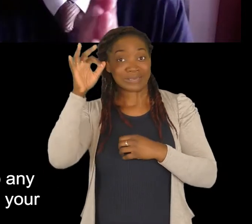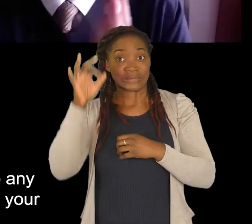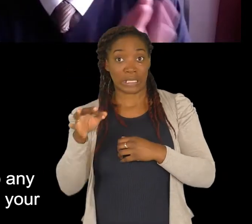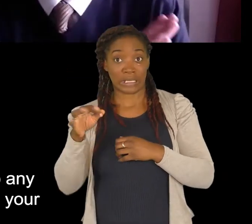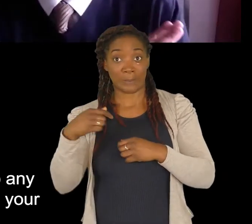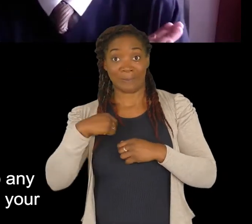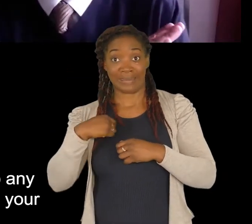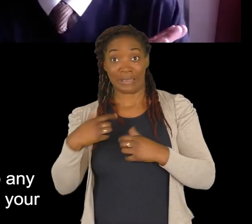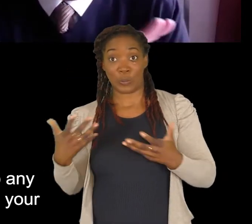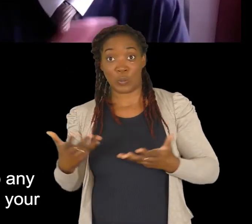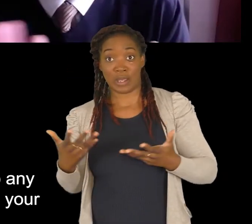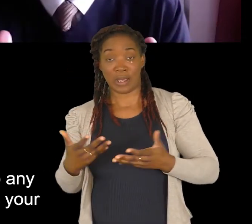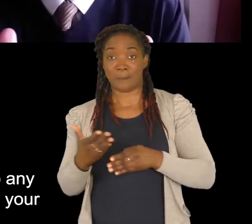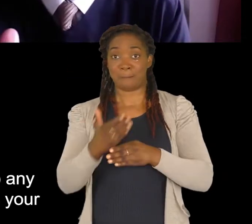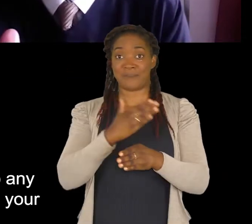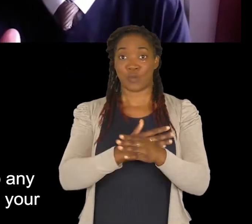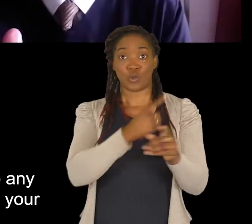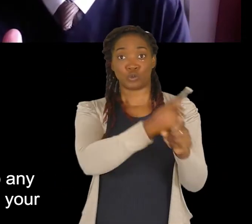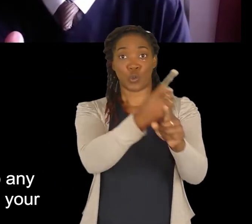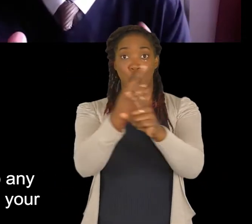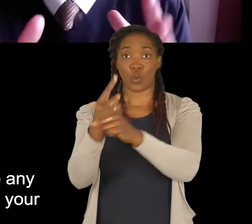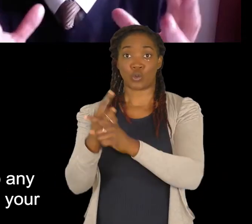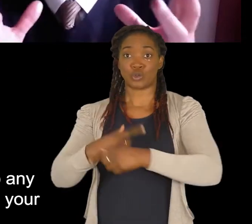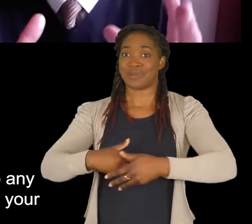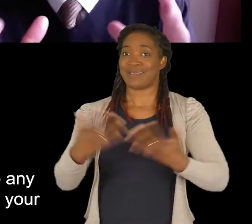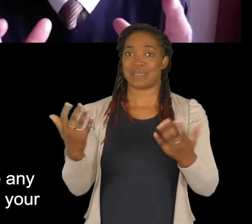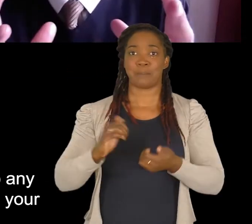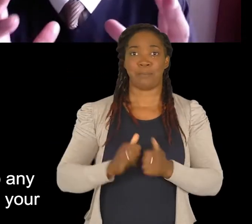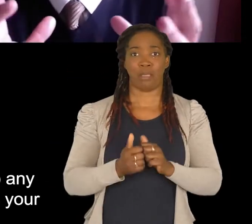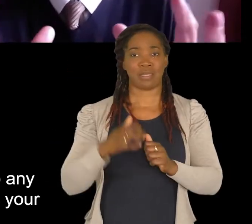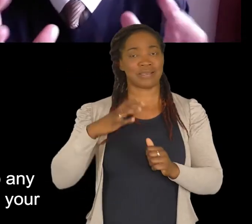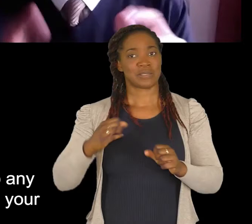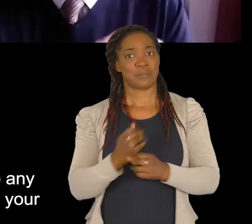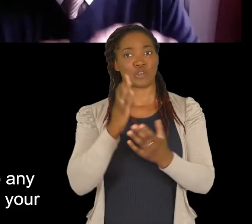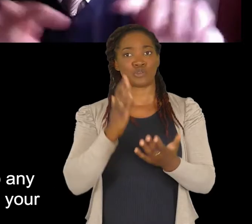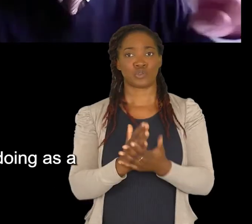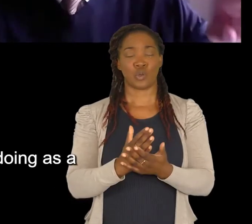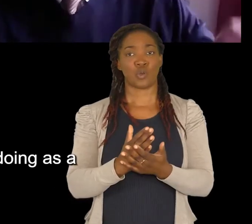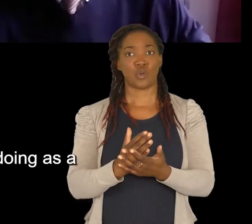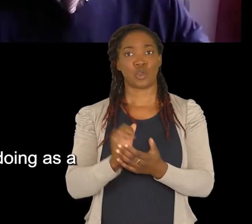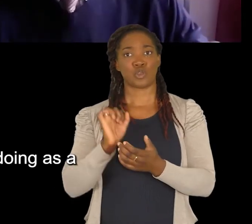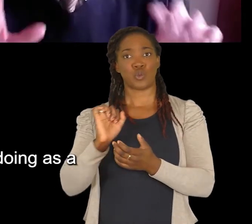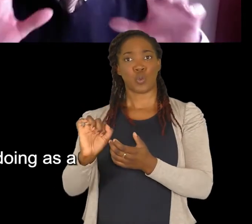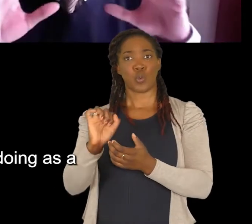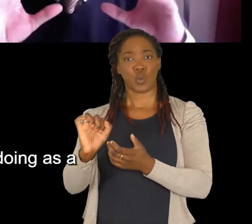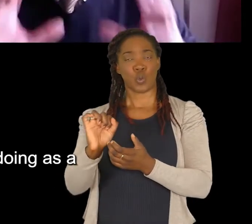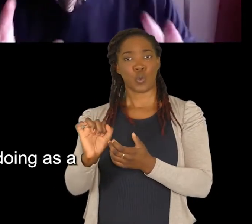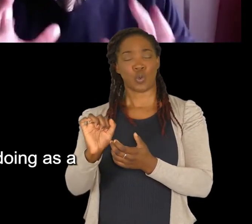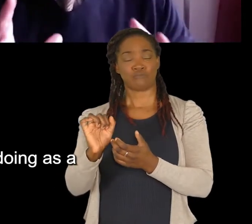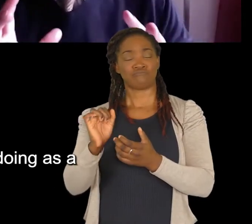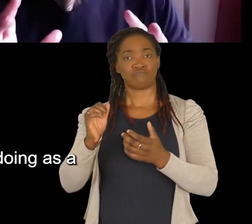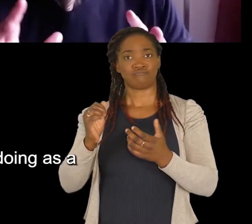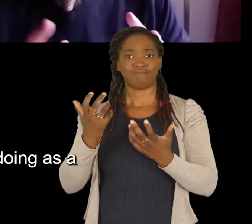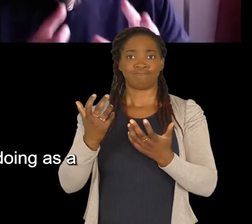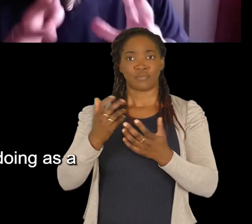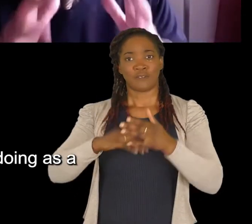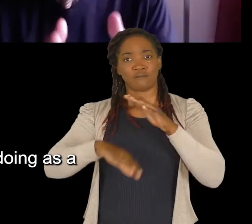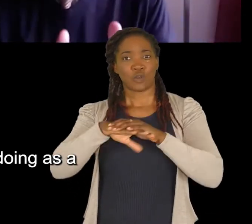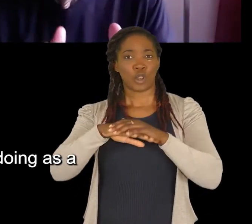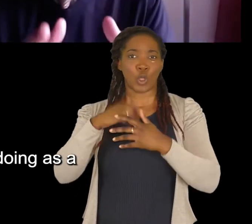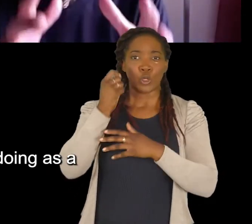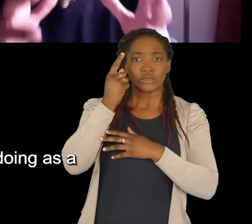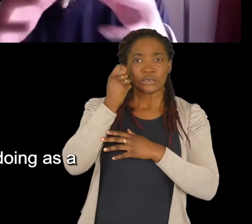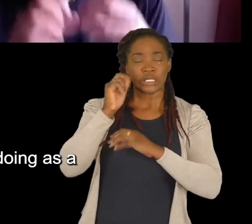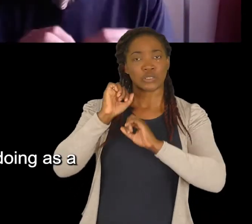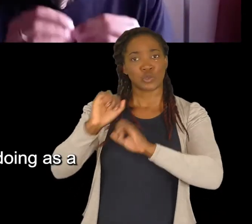So before you talk to any partner whatsoever, you make sure you have your thorough understanding of